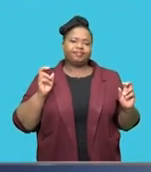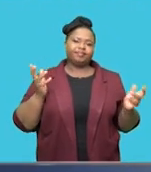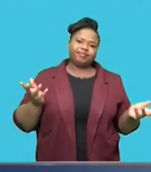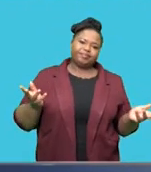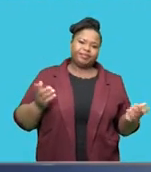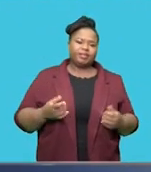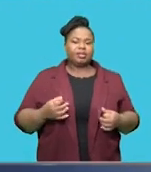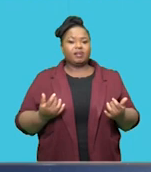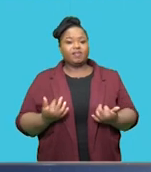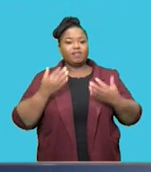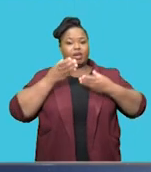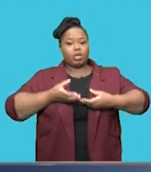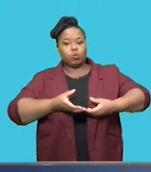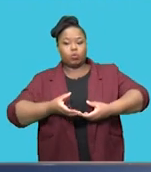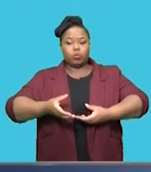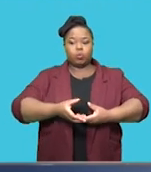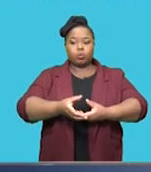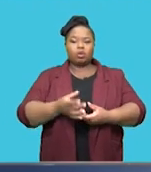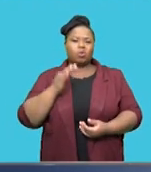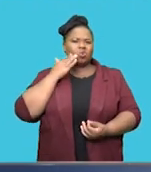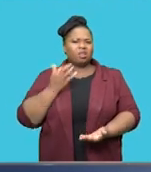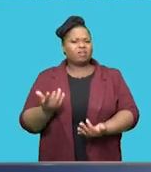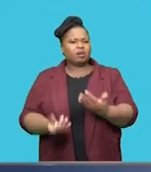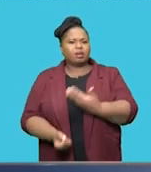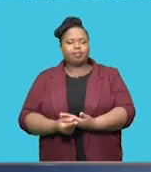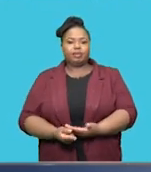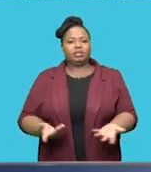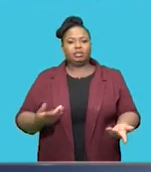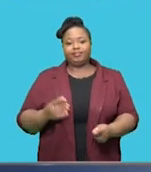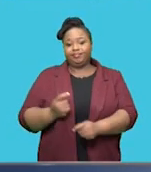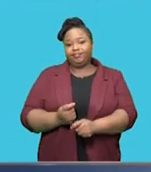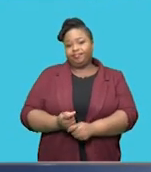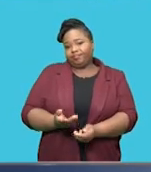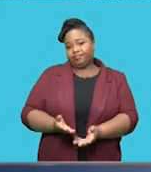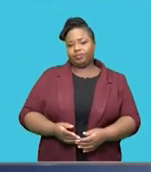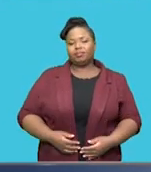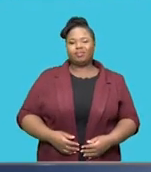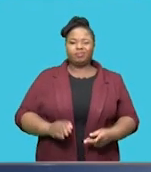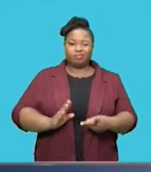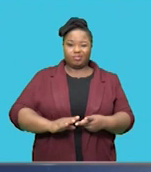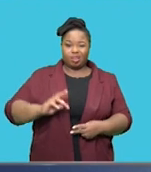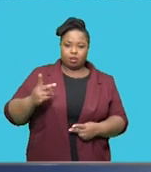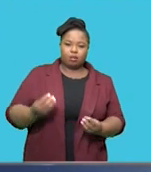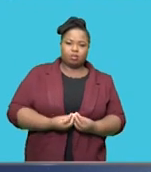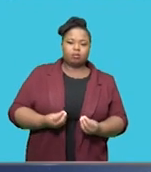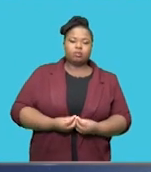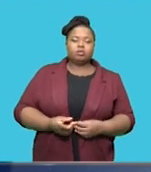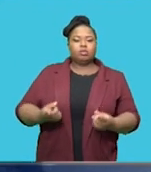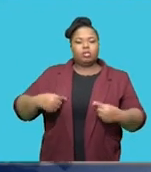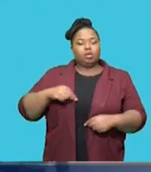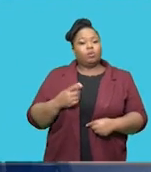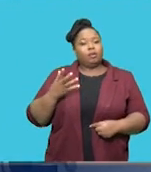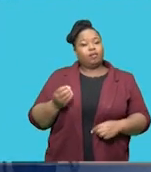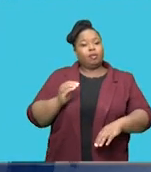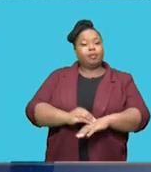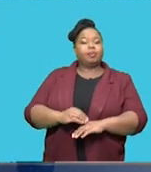the fire brigaders when sinemlilo echisa imkhukhu. So one other thing is that we have an